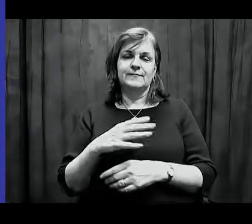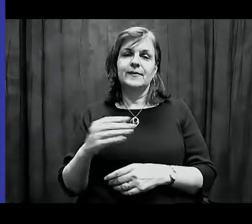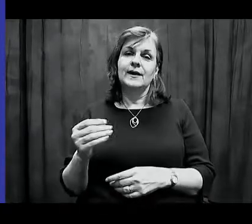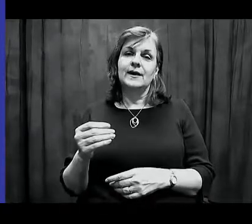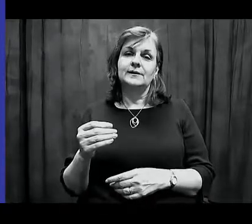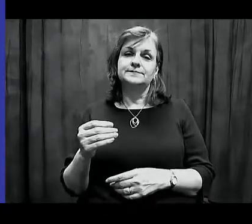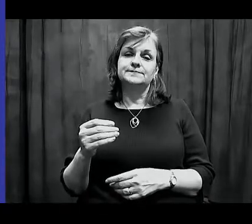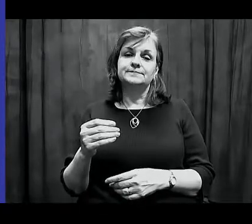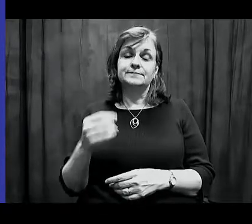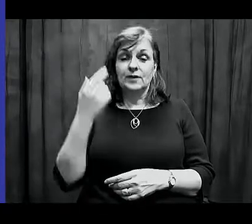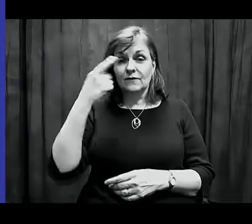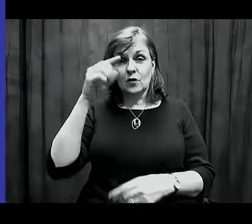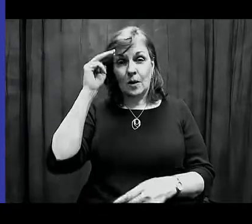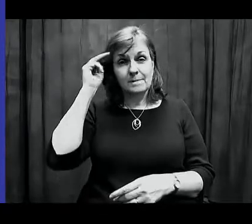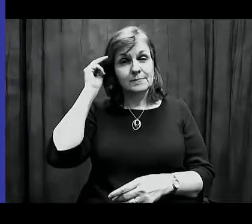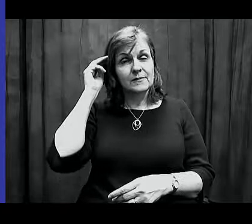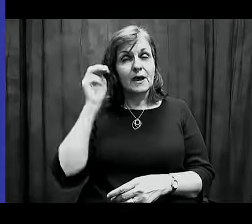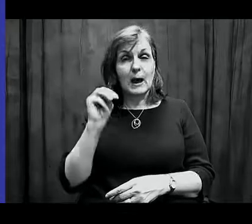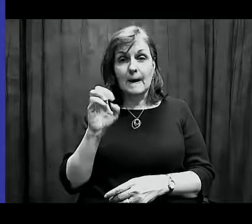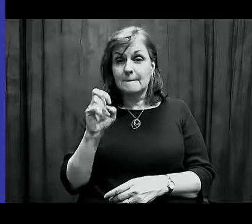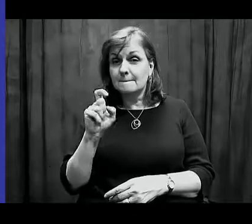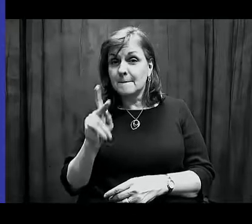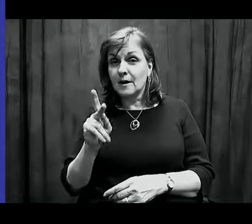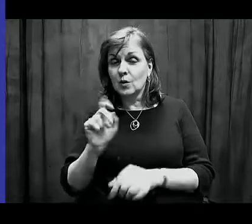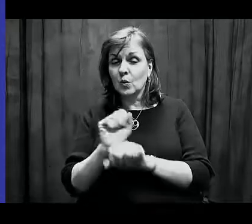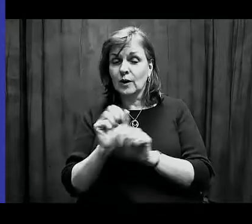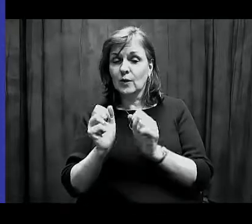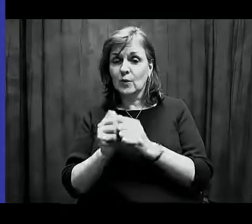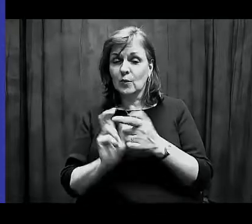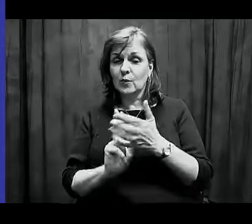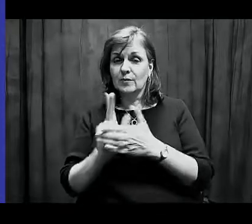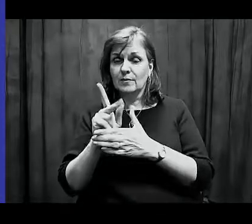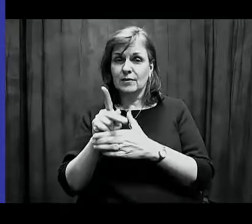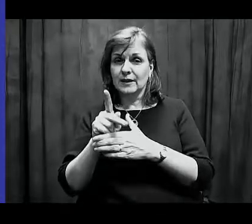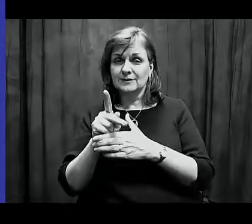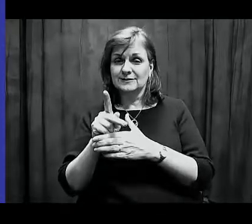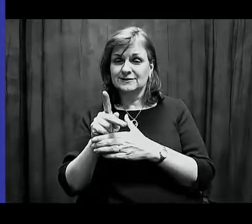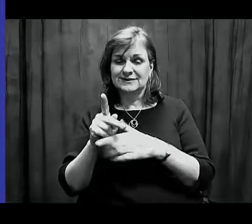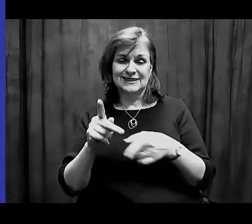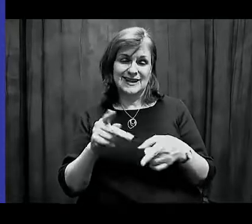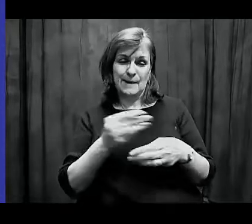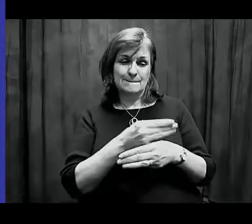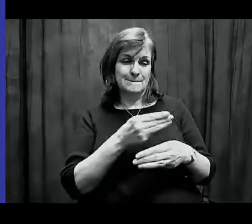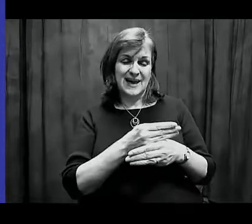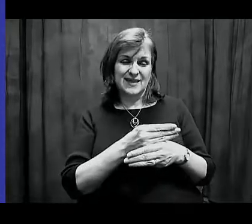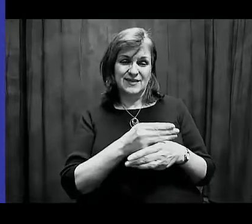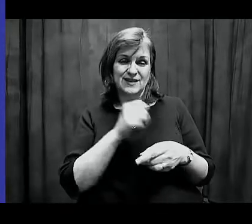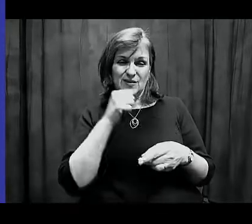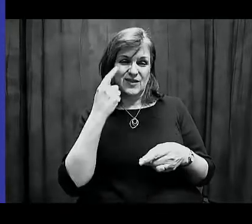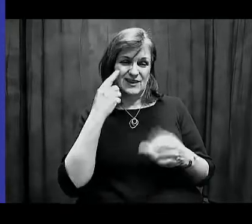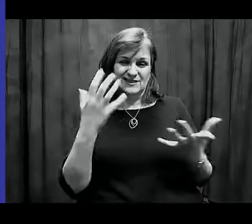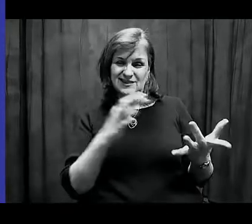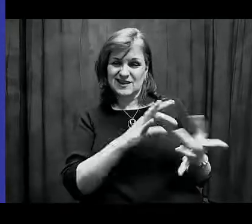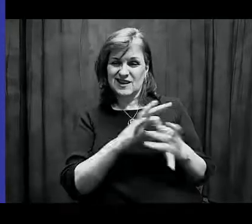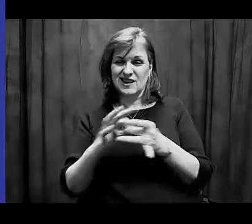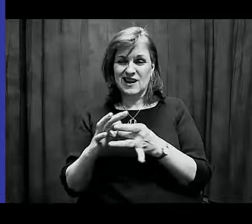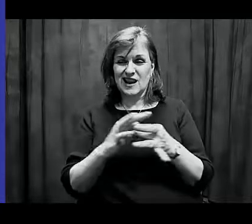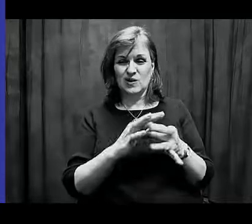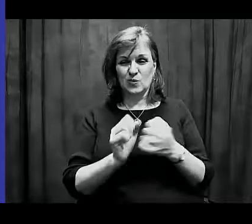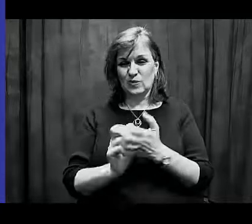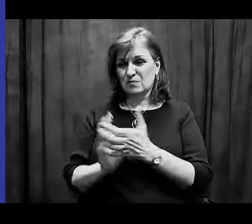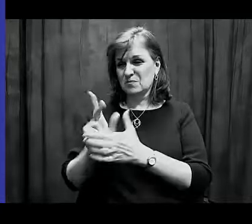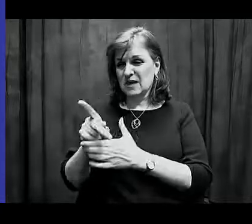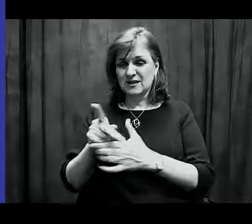of math. And for a monk working with pea plants, math might not be something that would